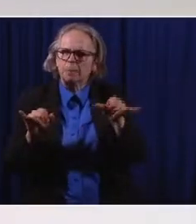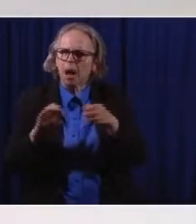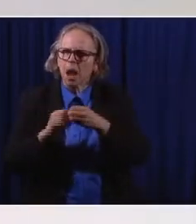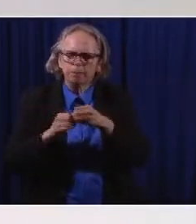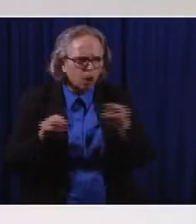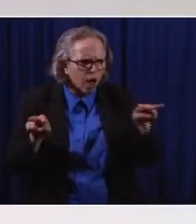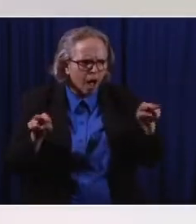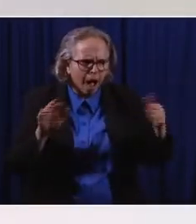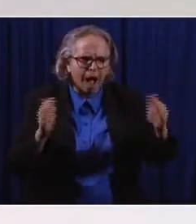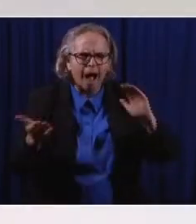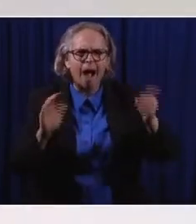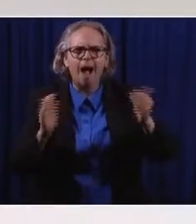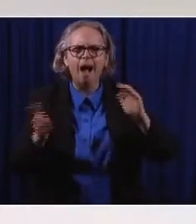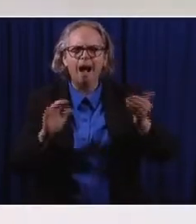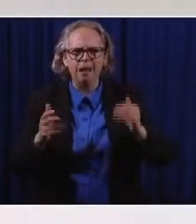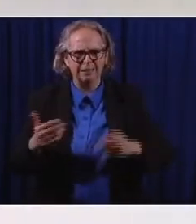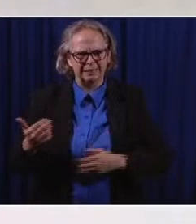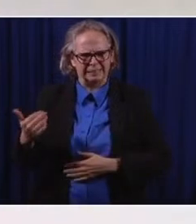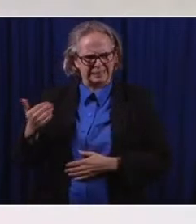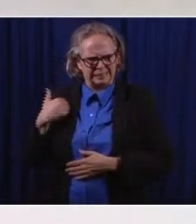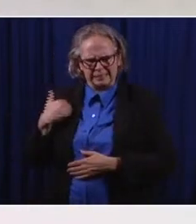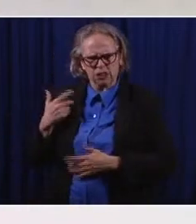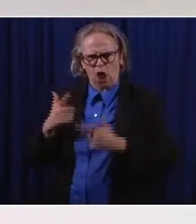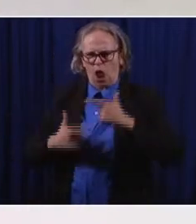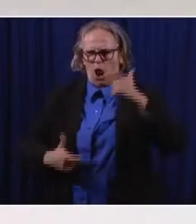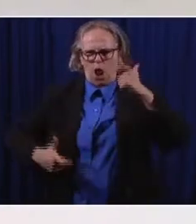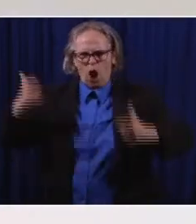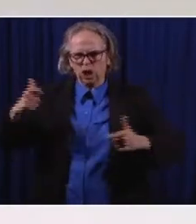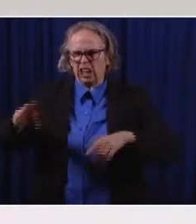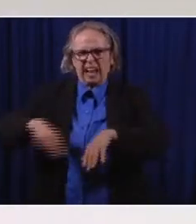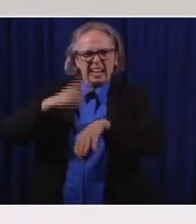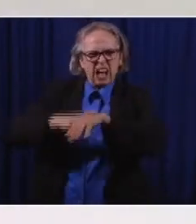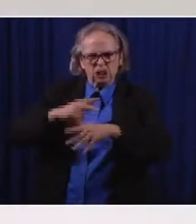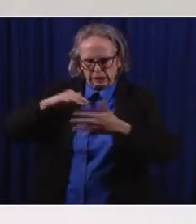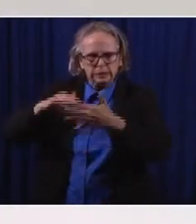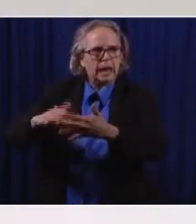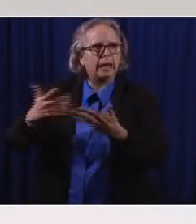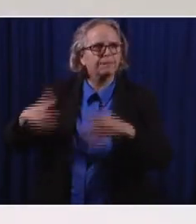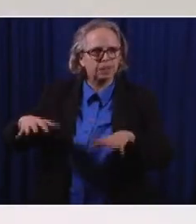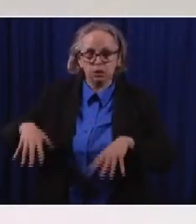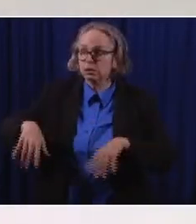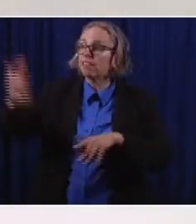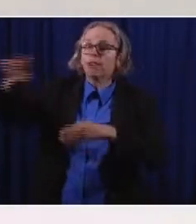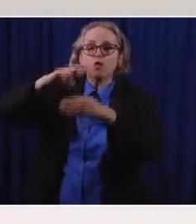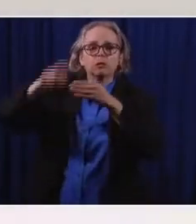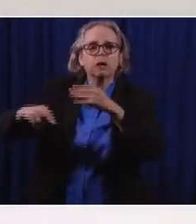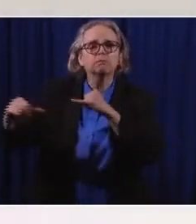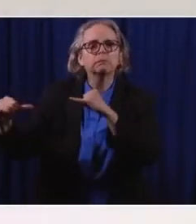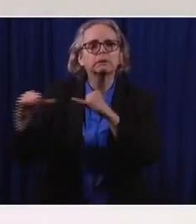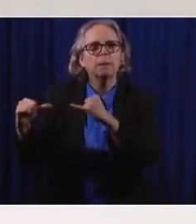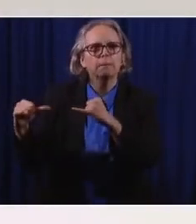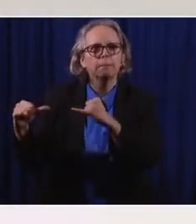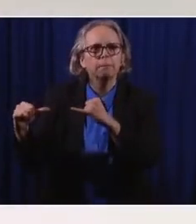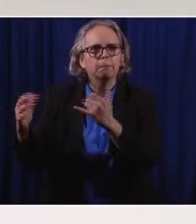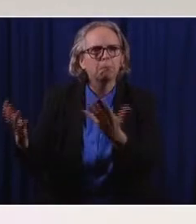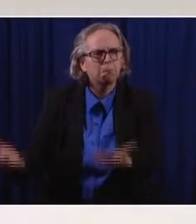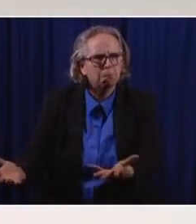that they're doing across the whole country, including in Ohio. And our results are also similar to what they found.